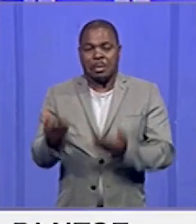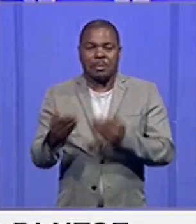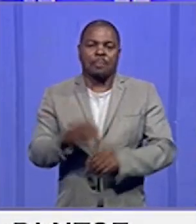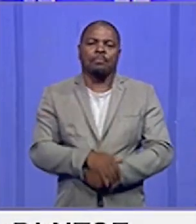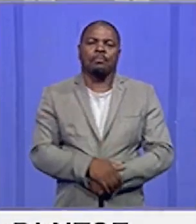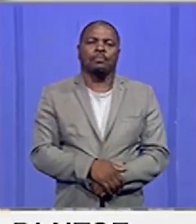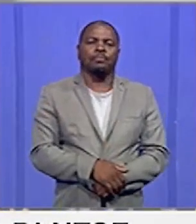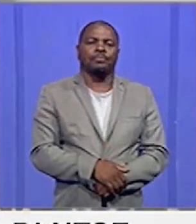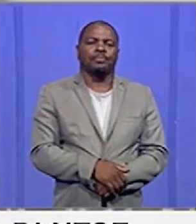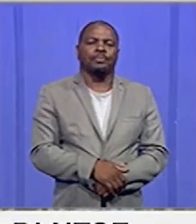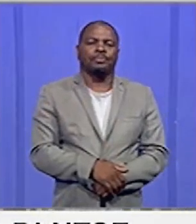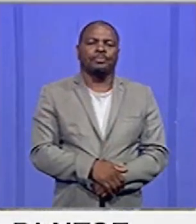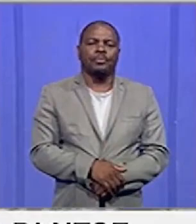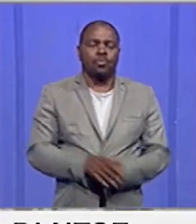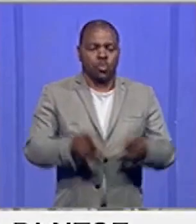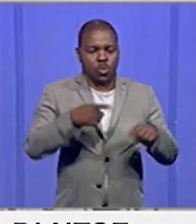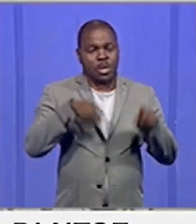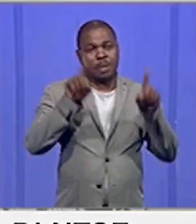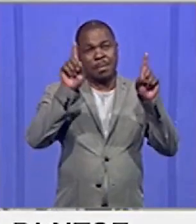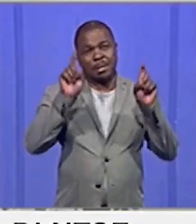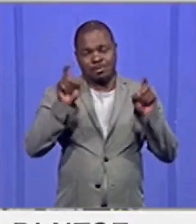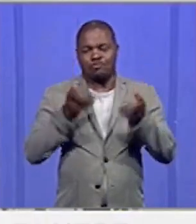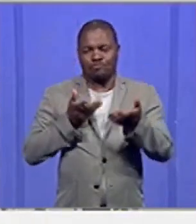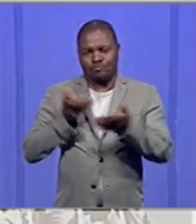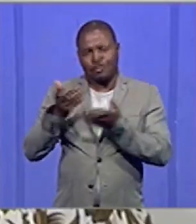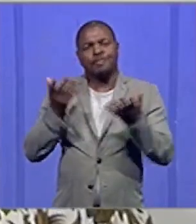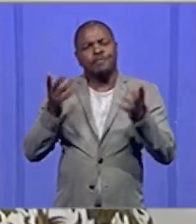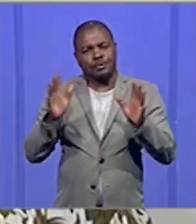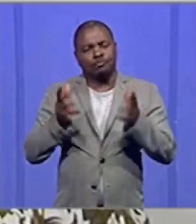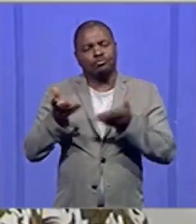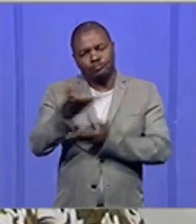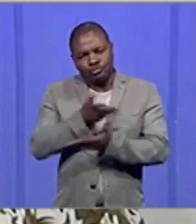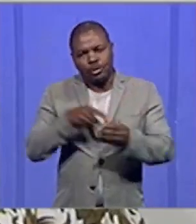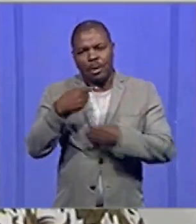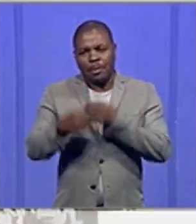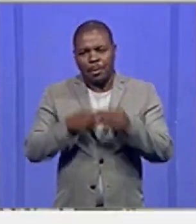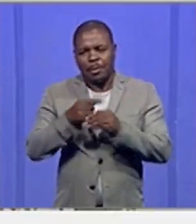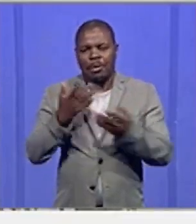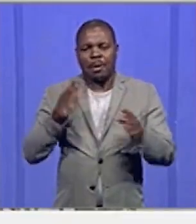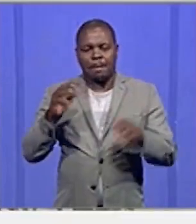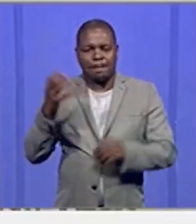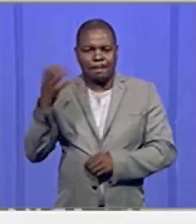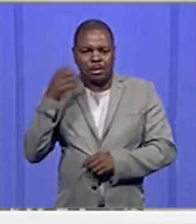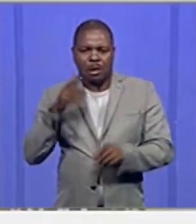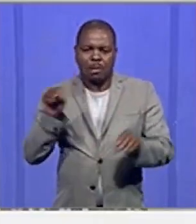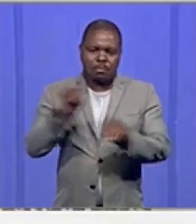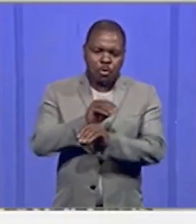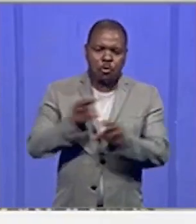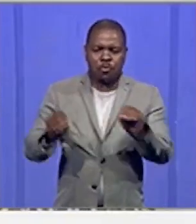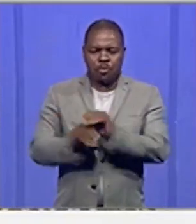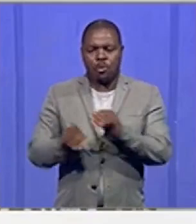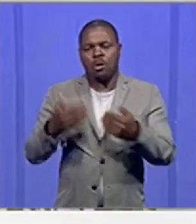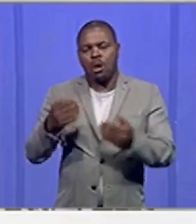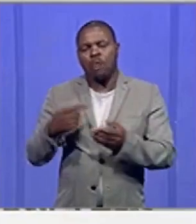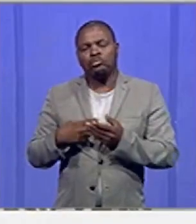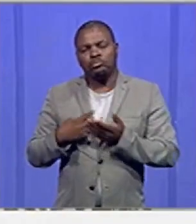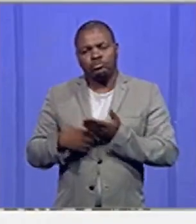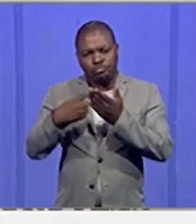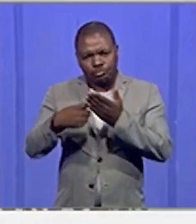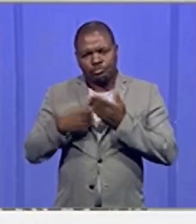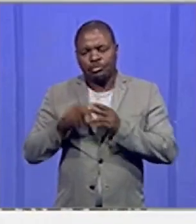We discussed the principles with regard to the reshuffle. There are ongoing discussions, of